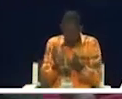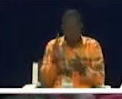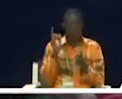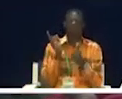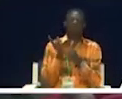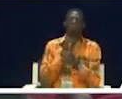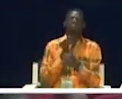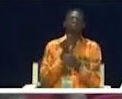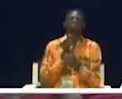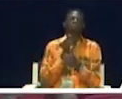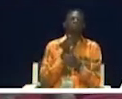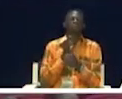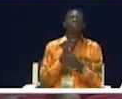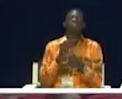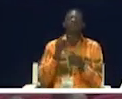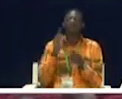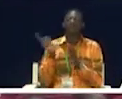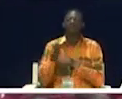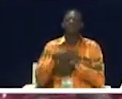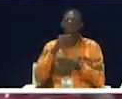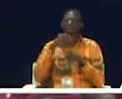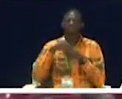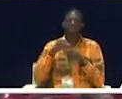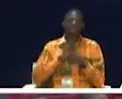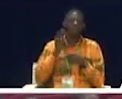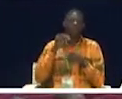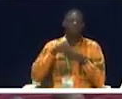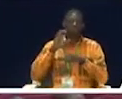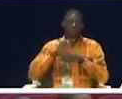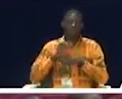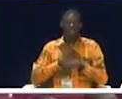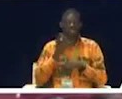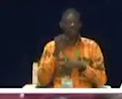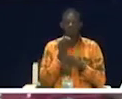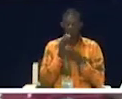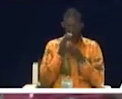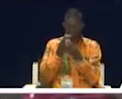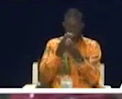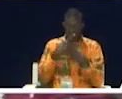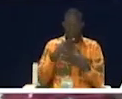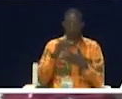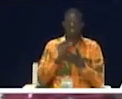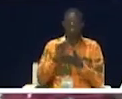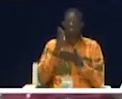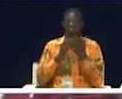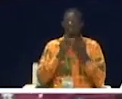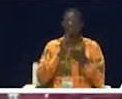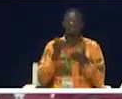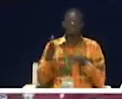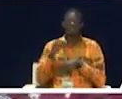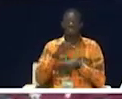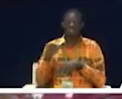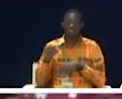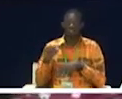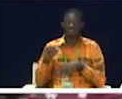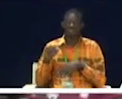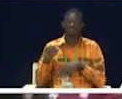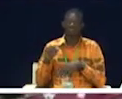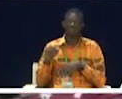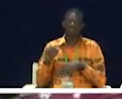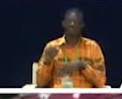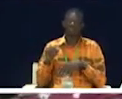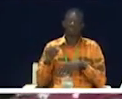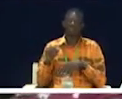Praise the Lord. One day I was in a church and I was called that somebody is dying. I